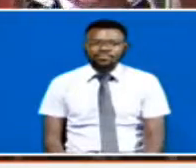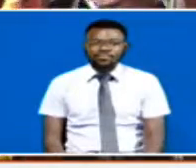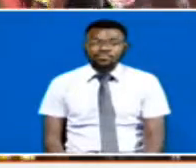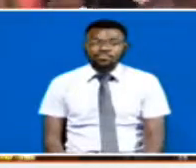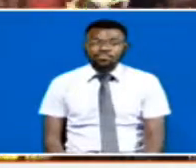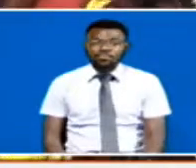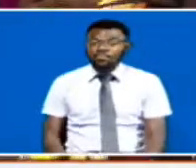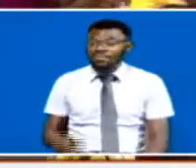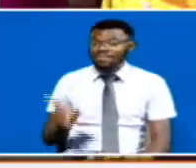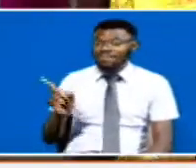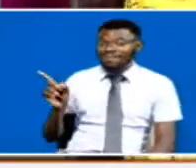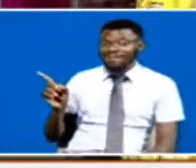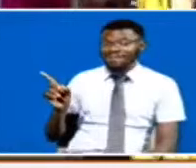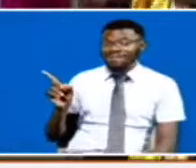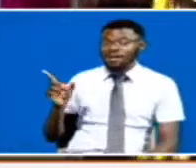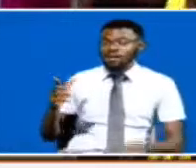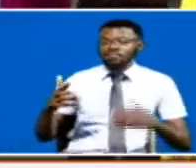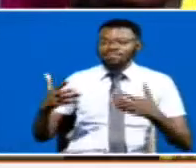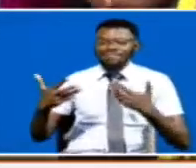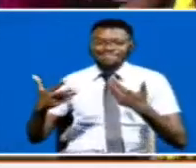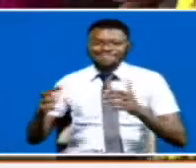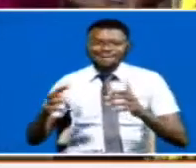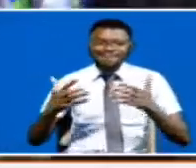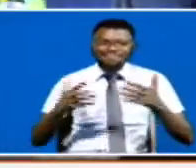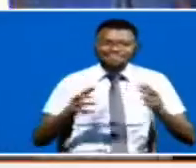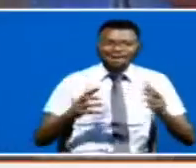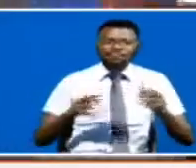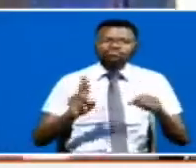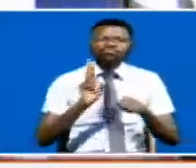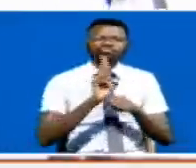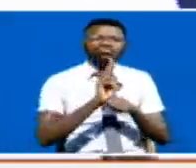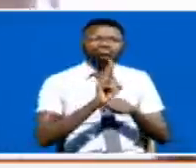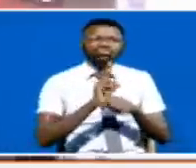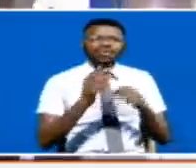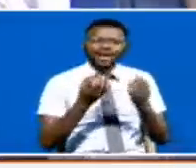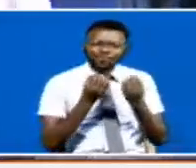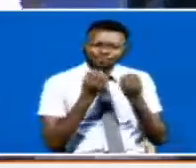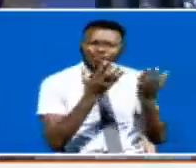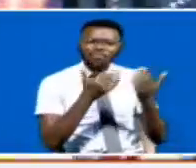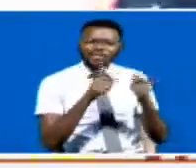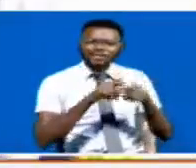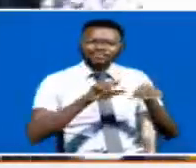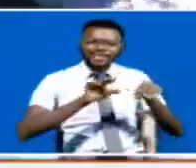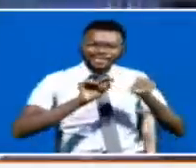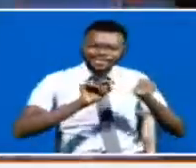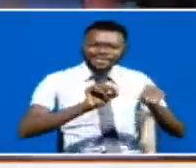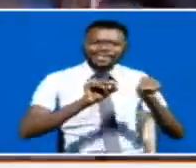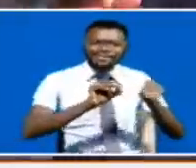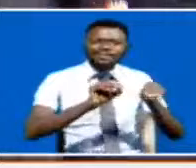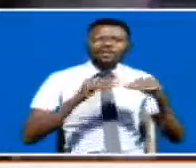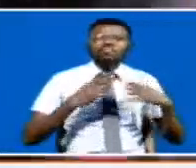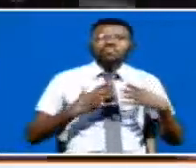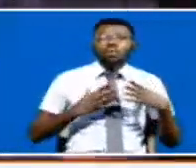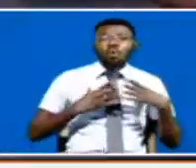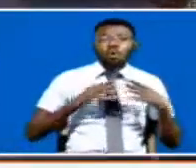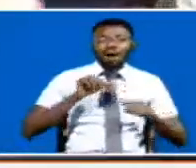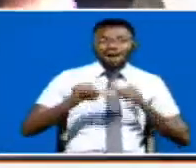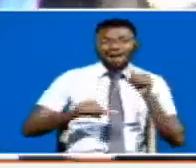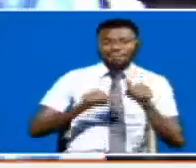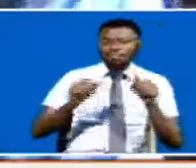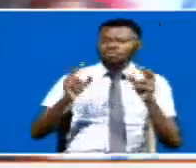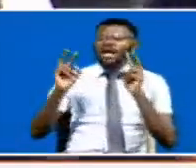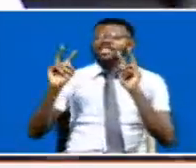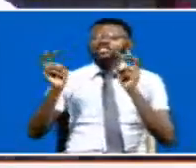Art is one way that is used to inform, entertain, and even do advocacy on key issues affecting the